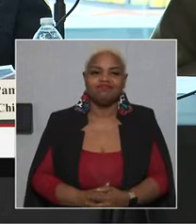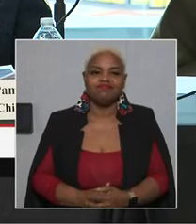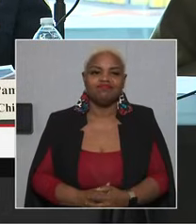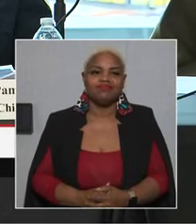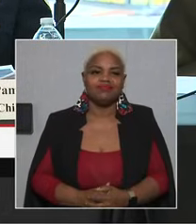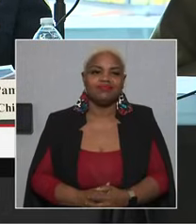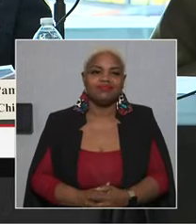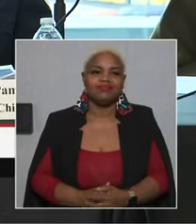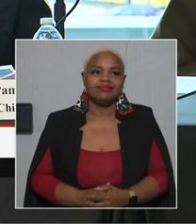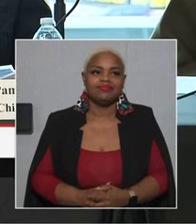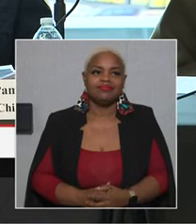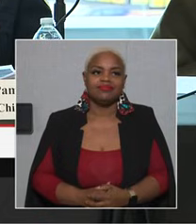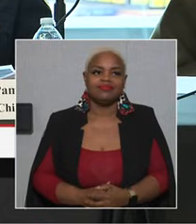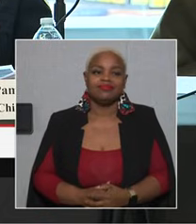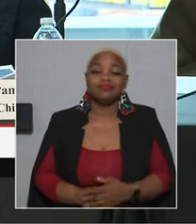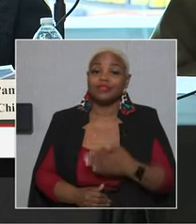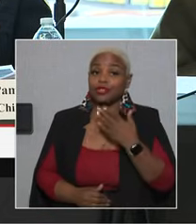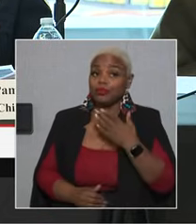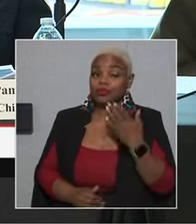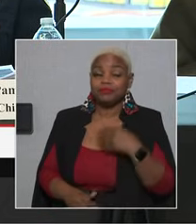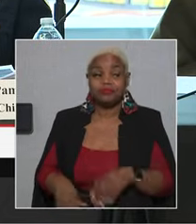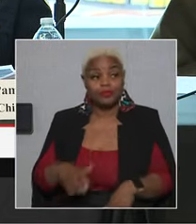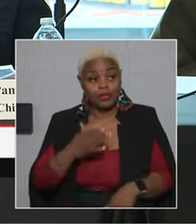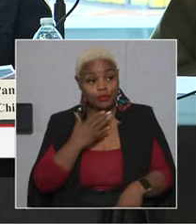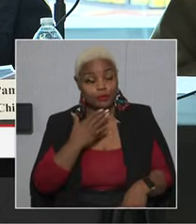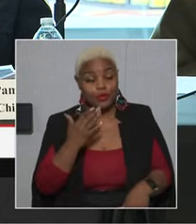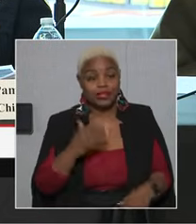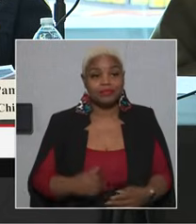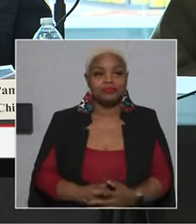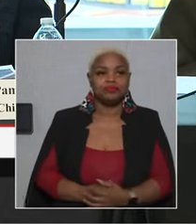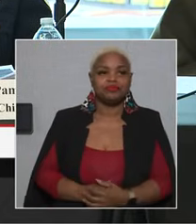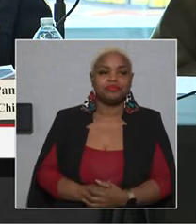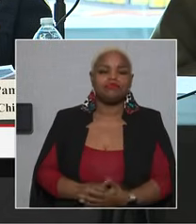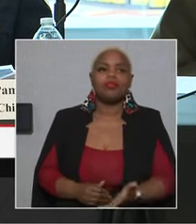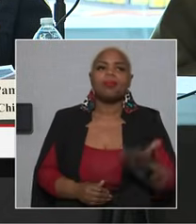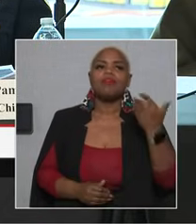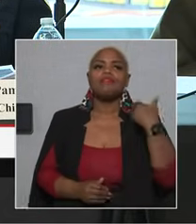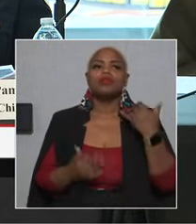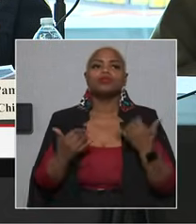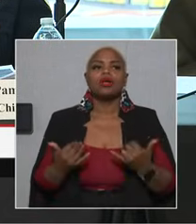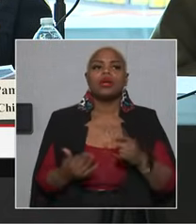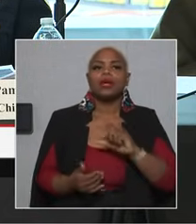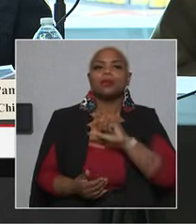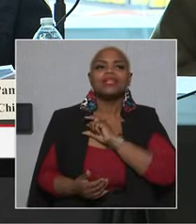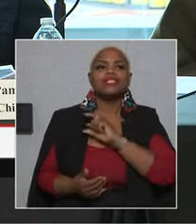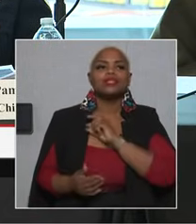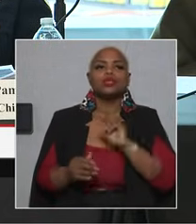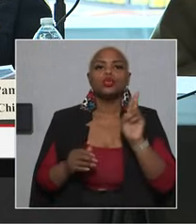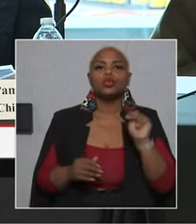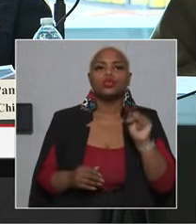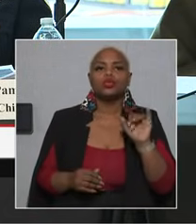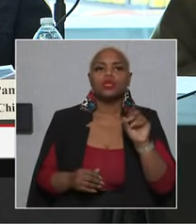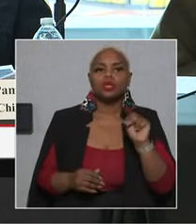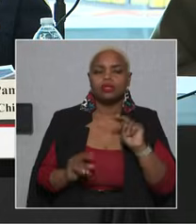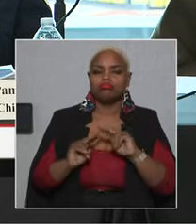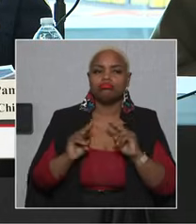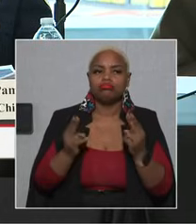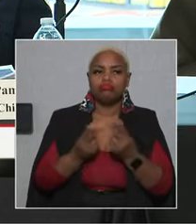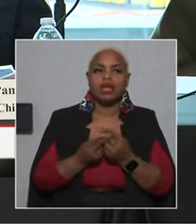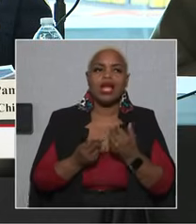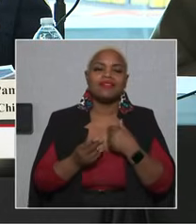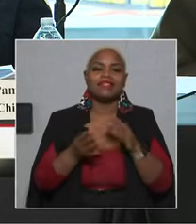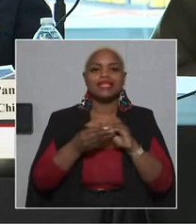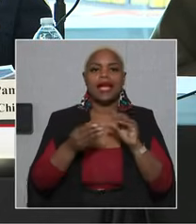Good morning. Good morning. Earlier today, the police union put out a statement regarding, Chief, your decision to